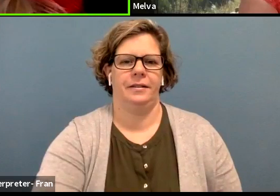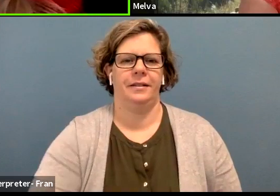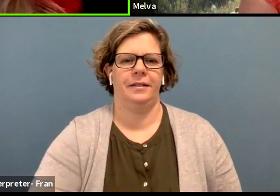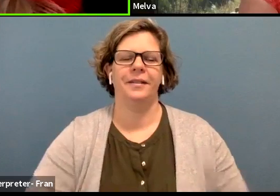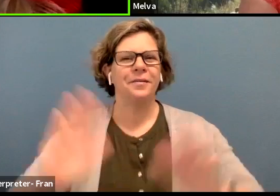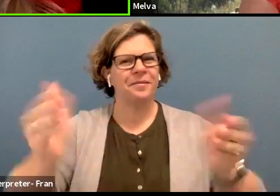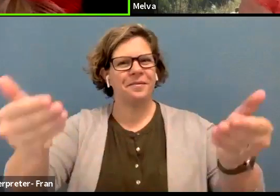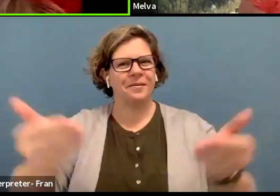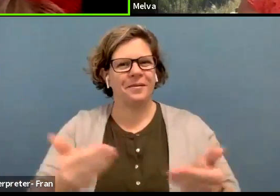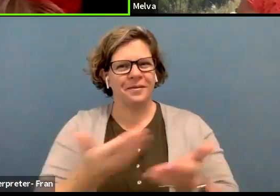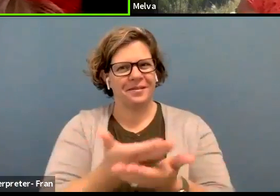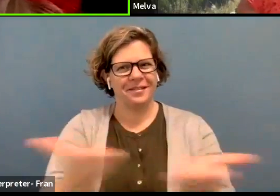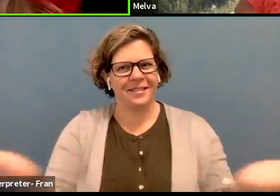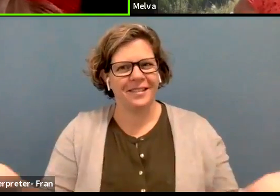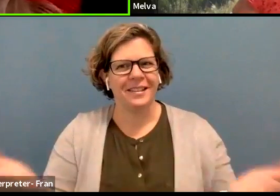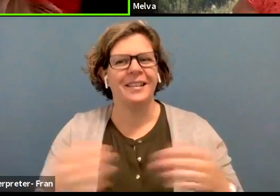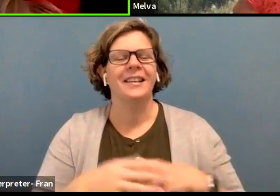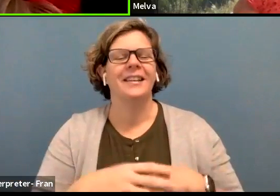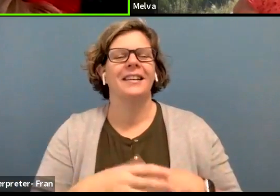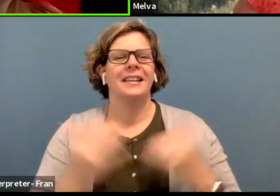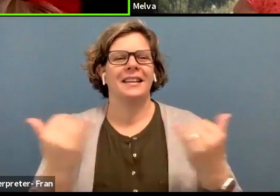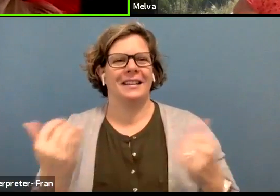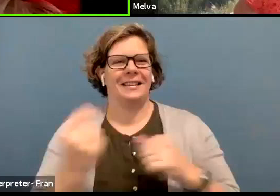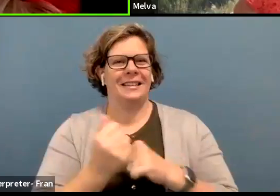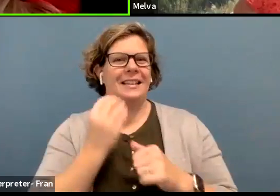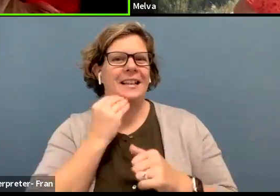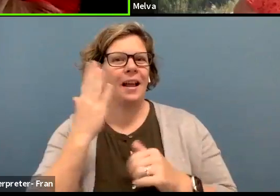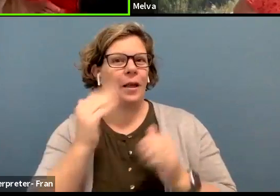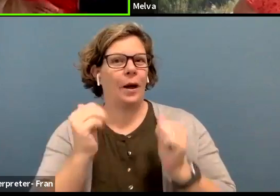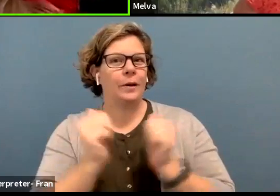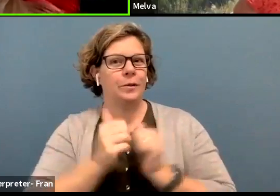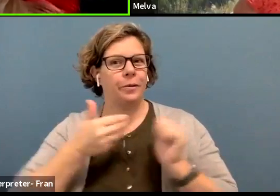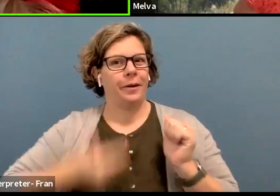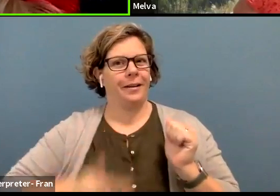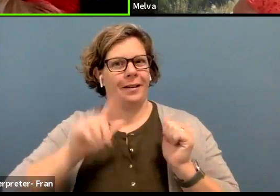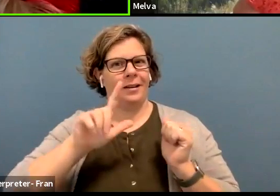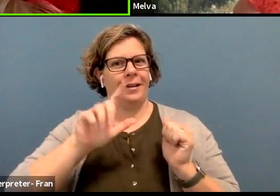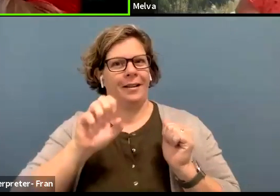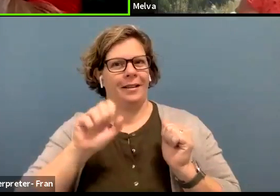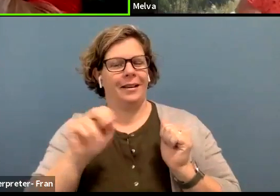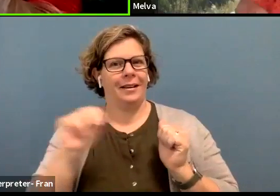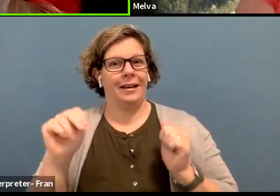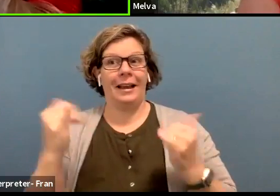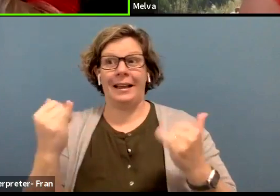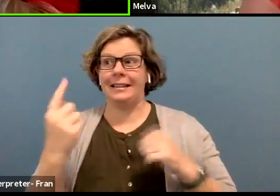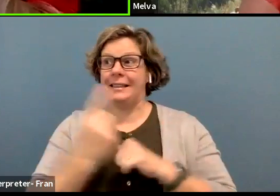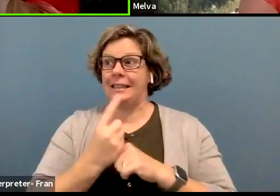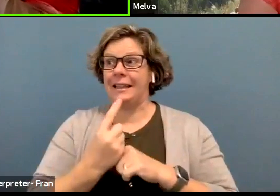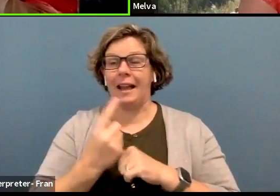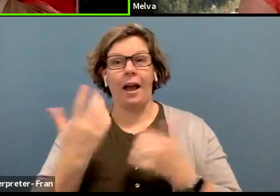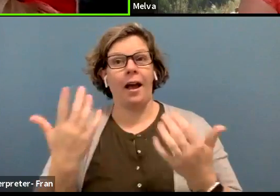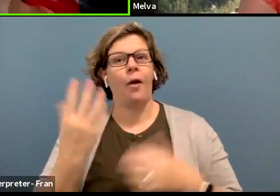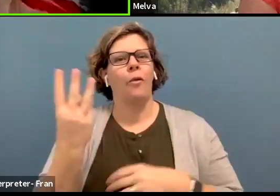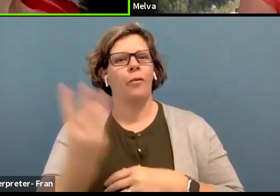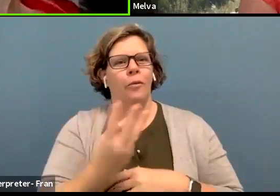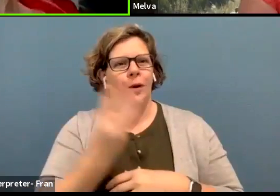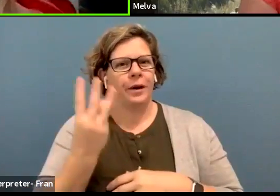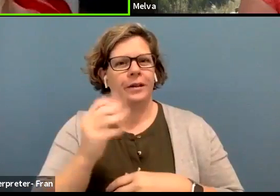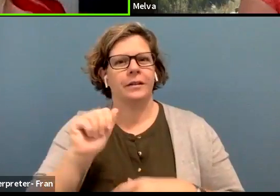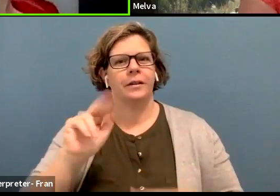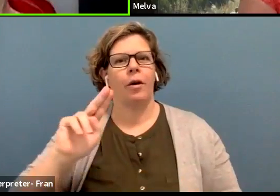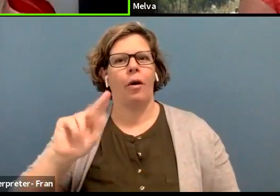Welcome, everyone, to Lunch with LeAnn. Today is Wednesday,